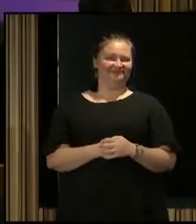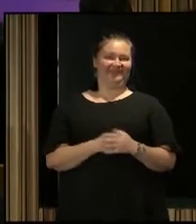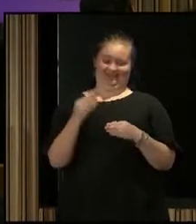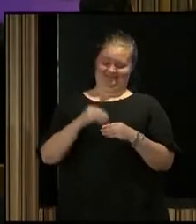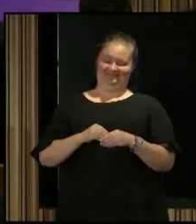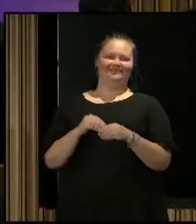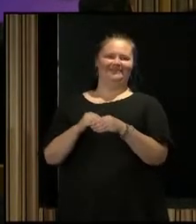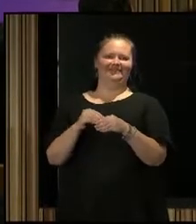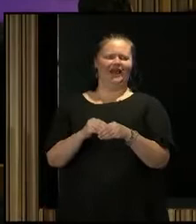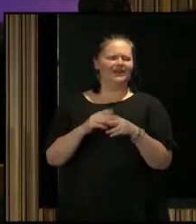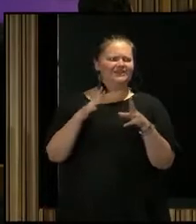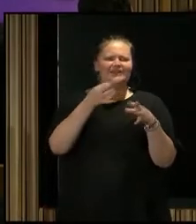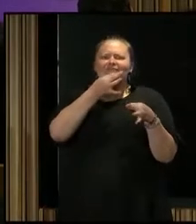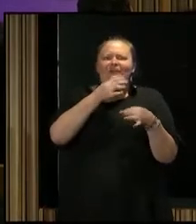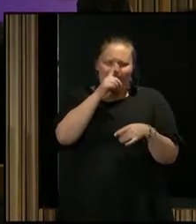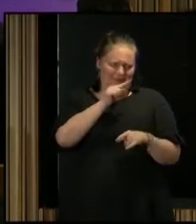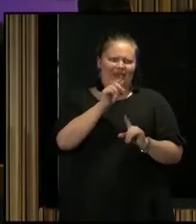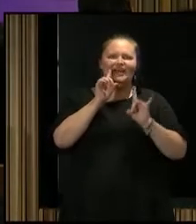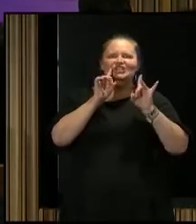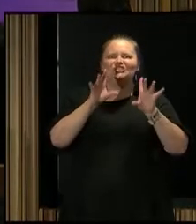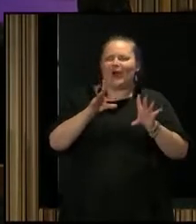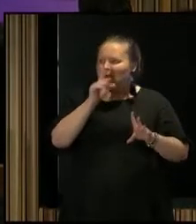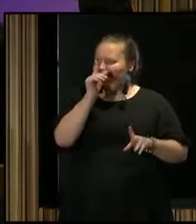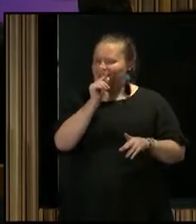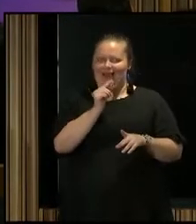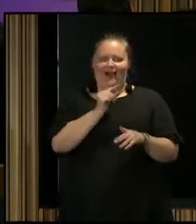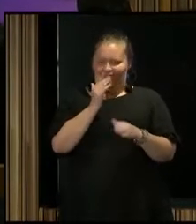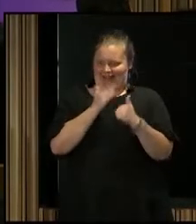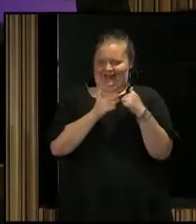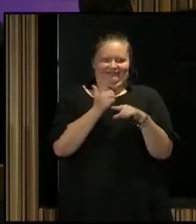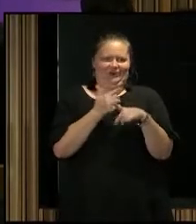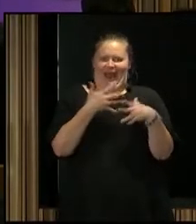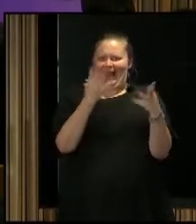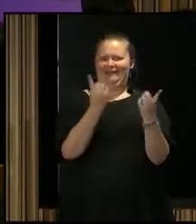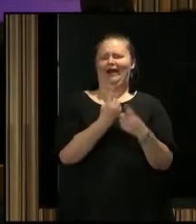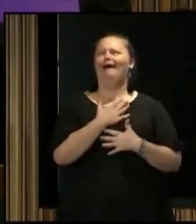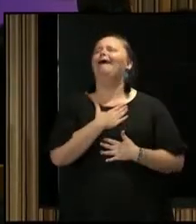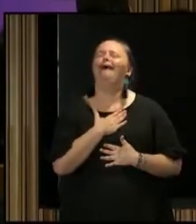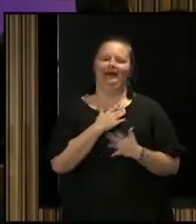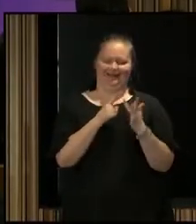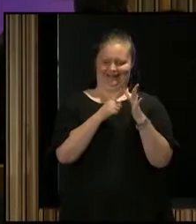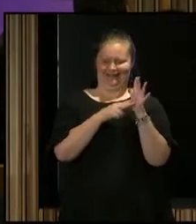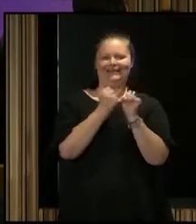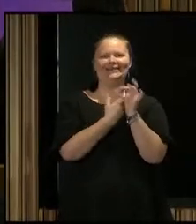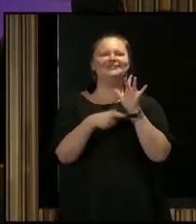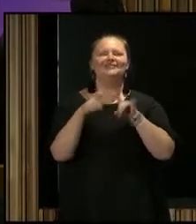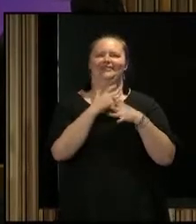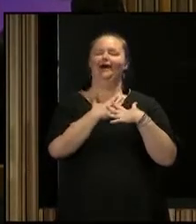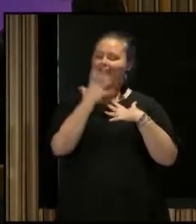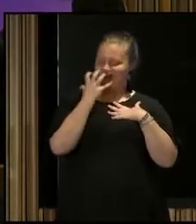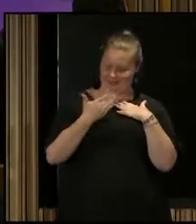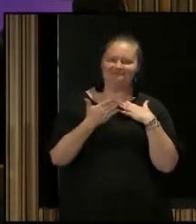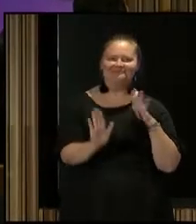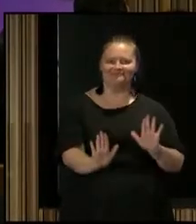many pubs. There were so few people at that show. I feel like I haven't talked to anyone that went, oh, Ingrid. Sorry, do go